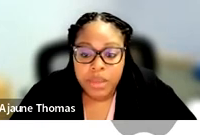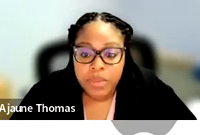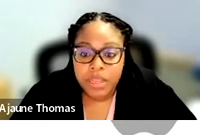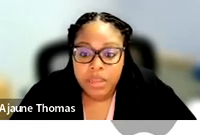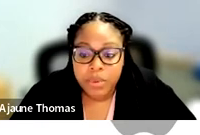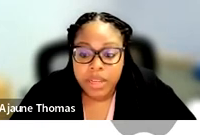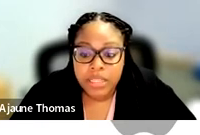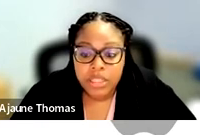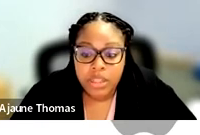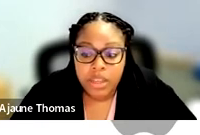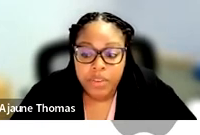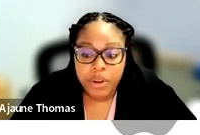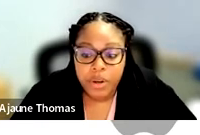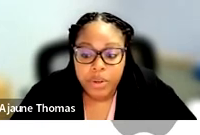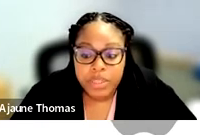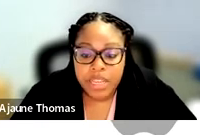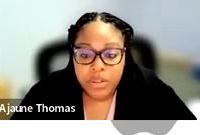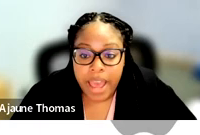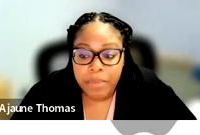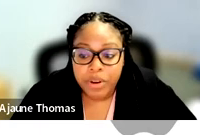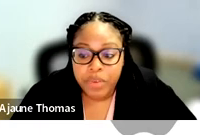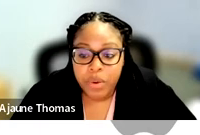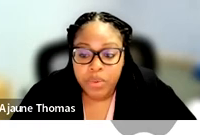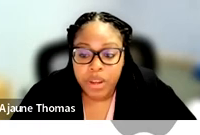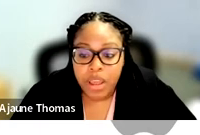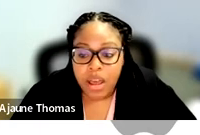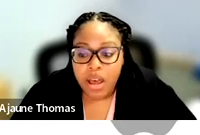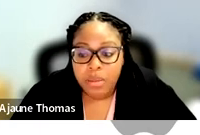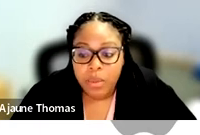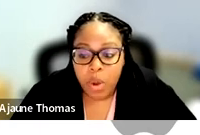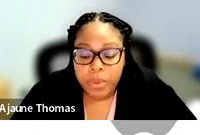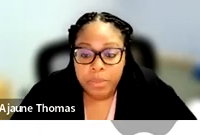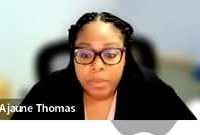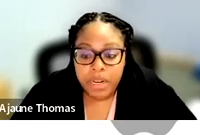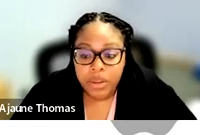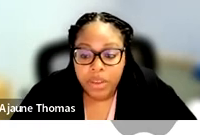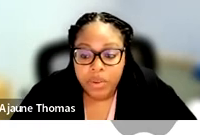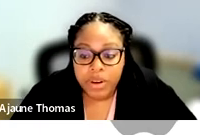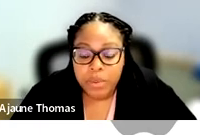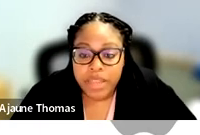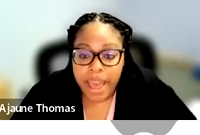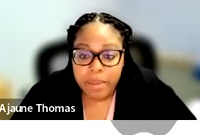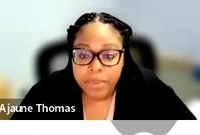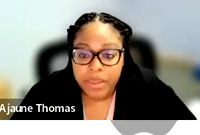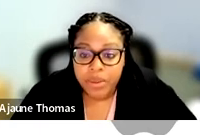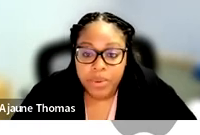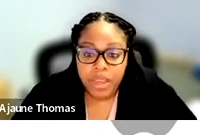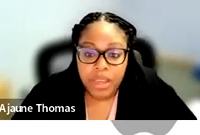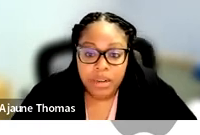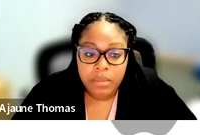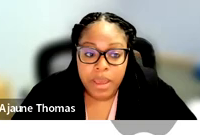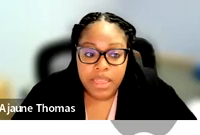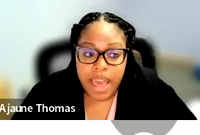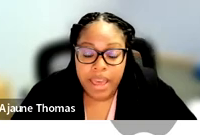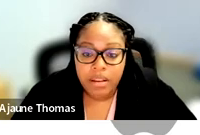be something as simple as, if you're going to do a single tap on your phone, it will open up a menu. If you double tap, you